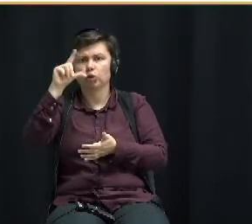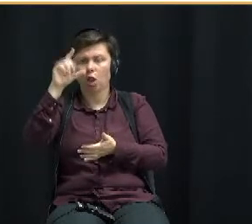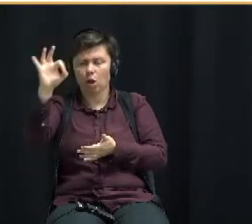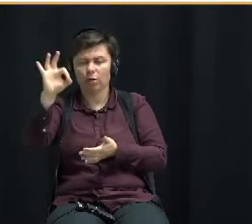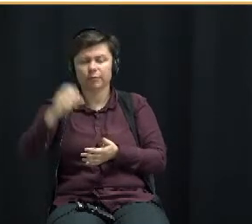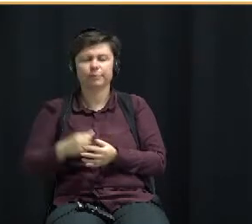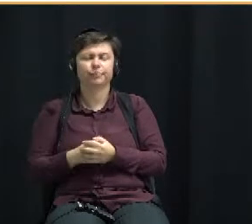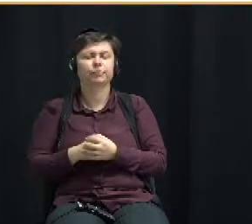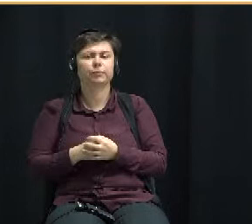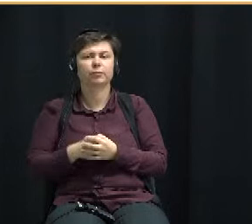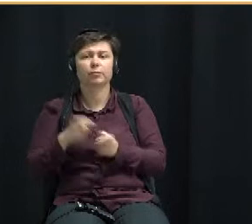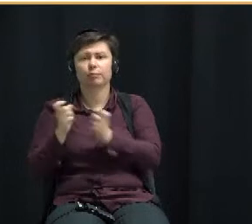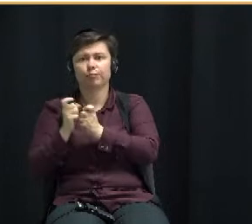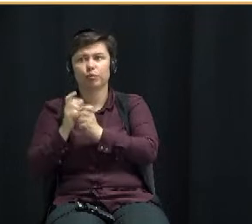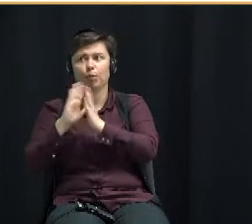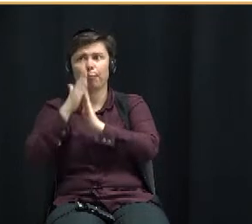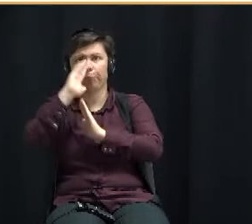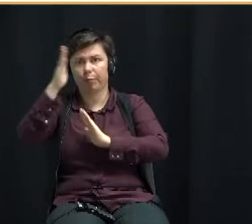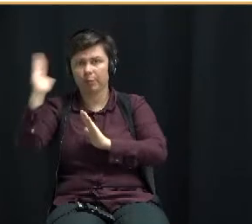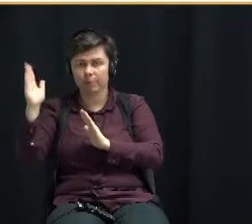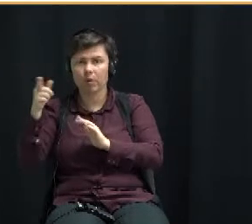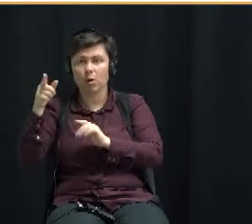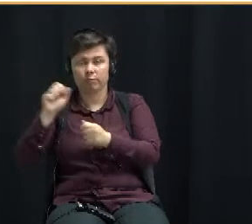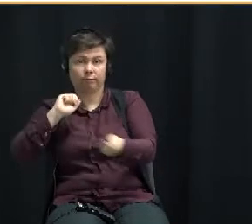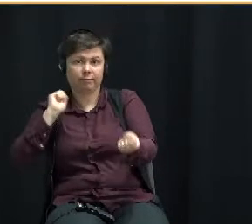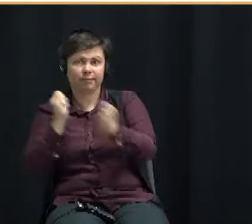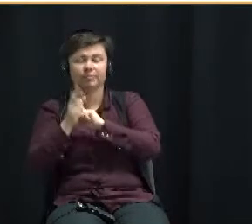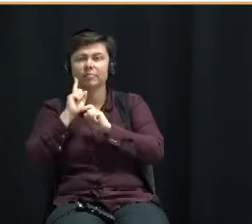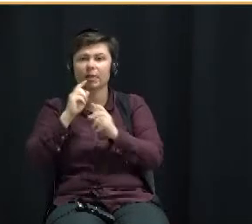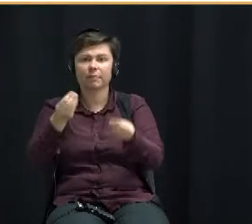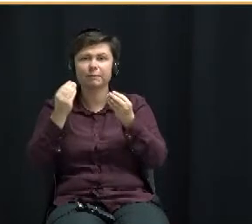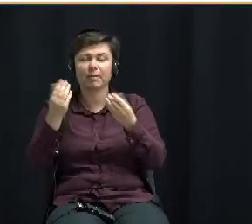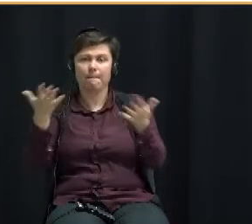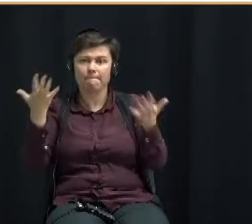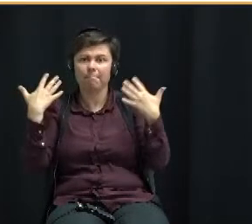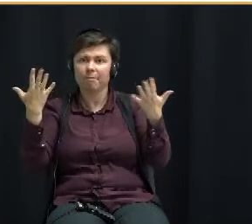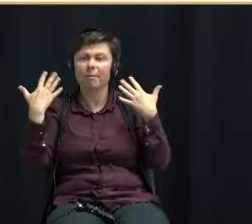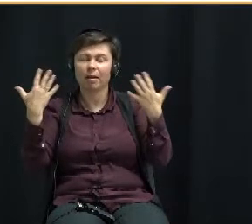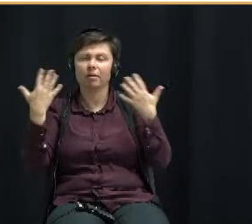library. And it was made into an amazing park. And they made actually a